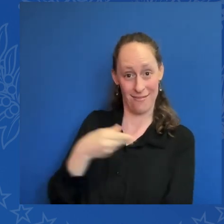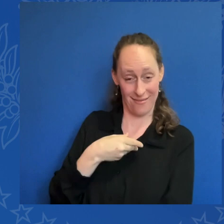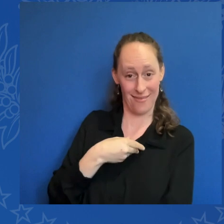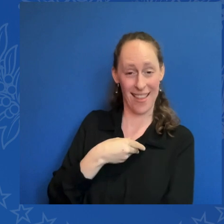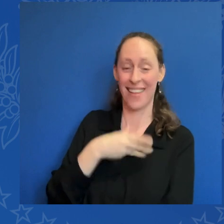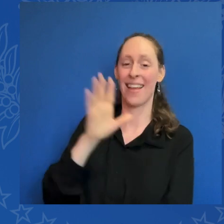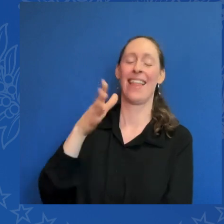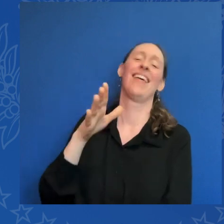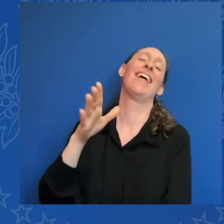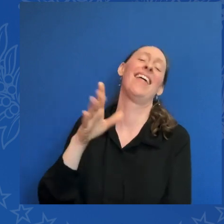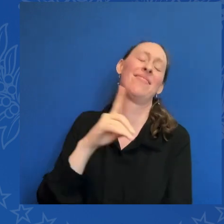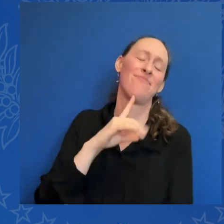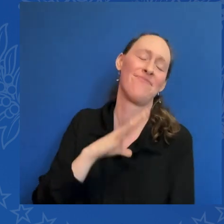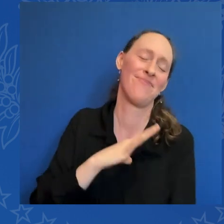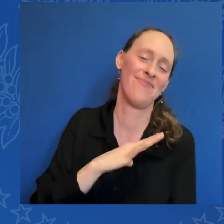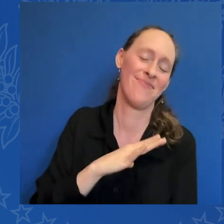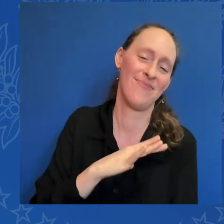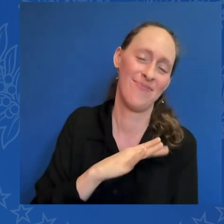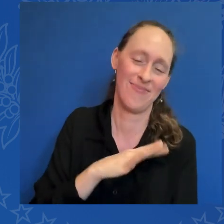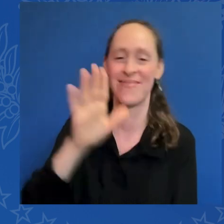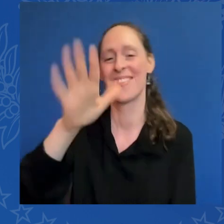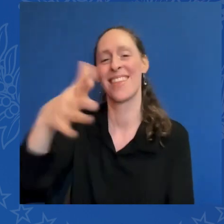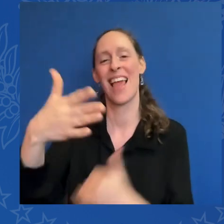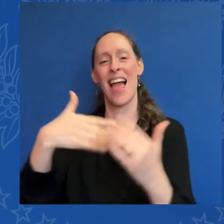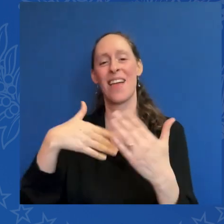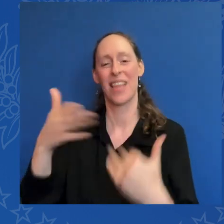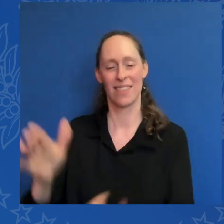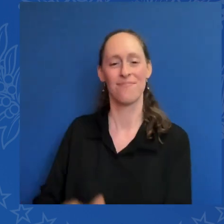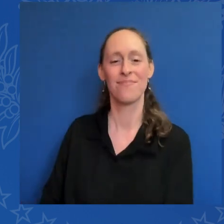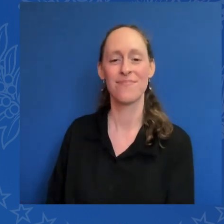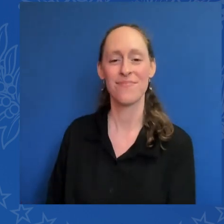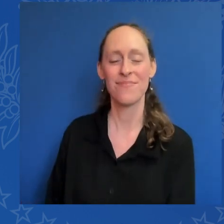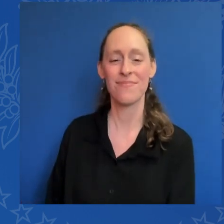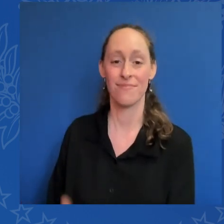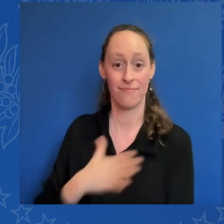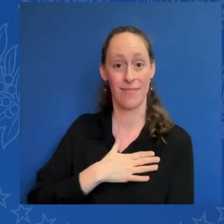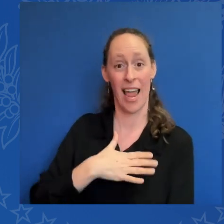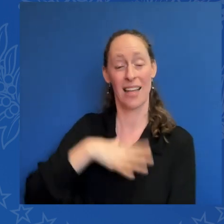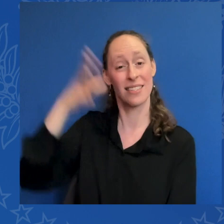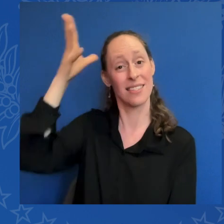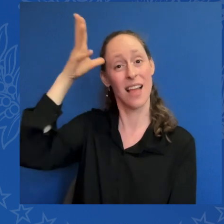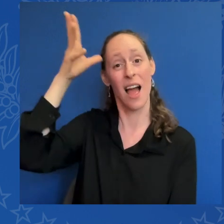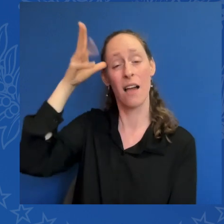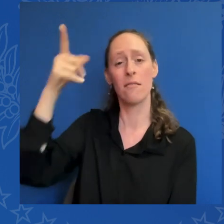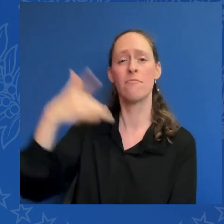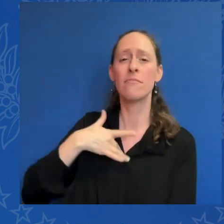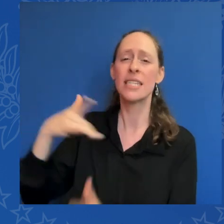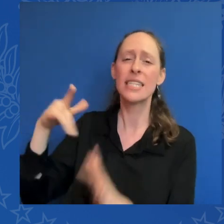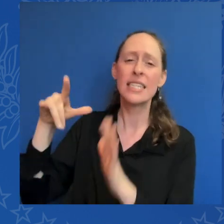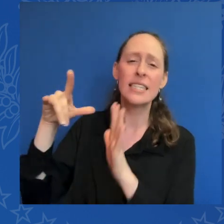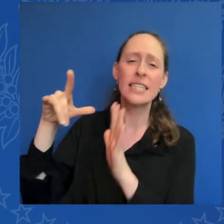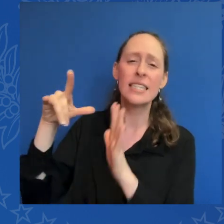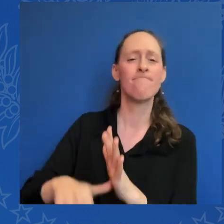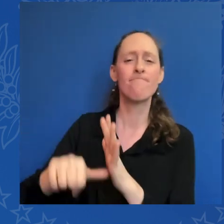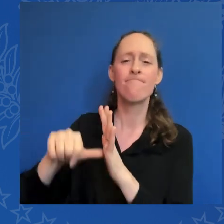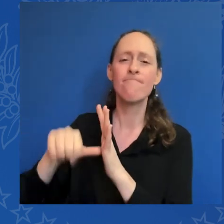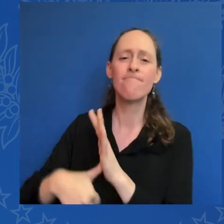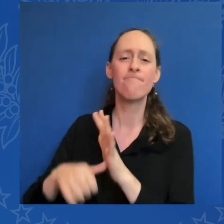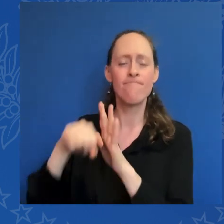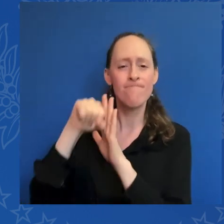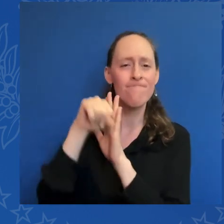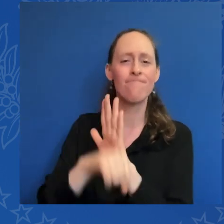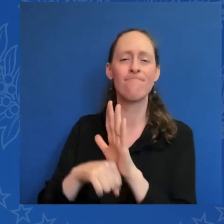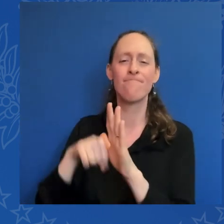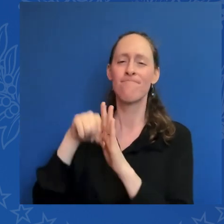lot. And he used to, our dinner table was a place where you accidentally sat down to eat, but it was a place where we had